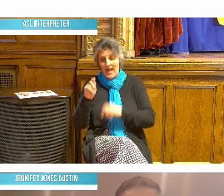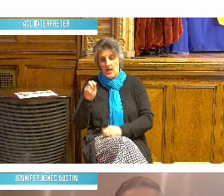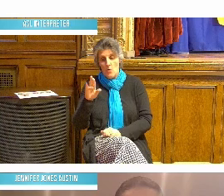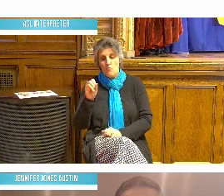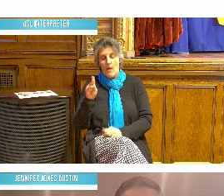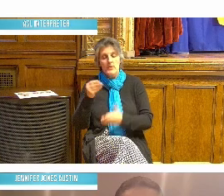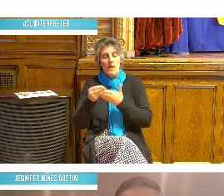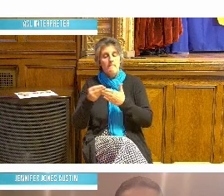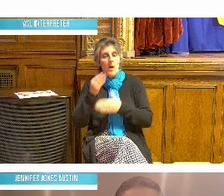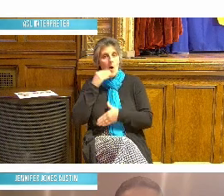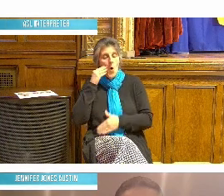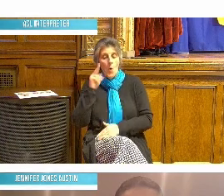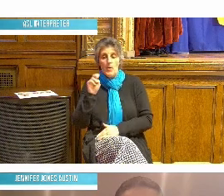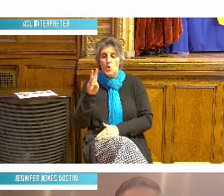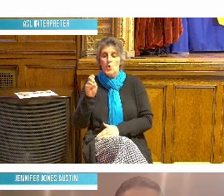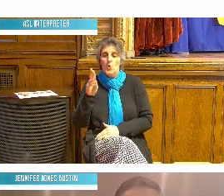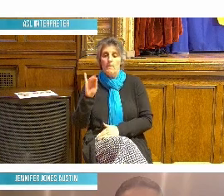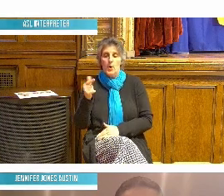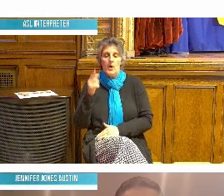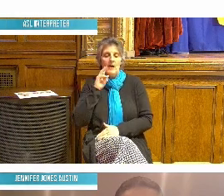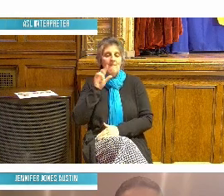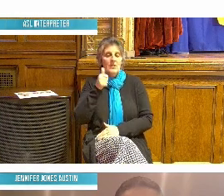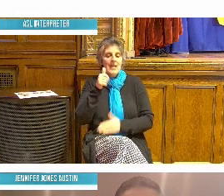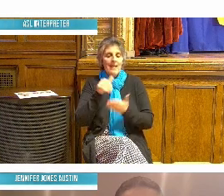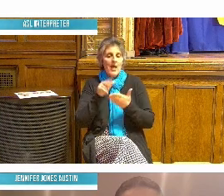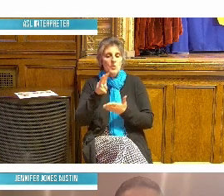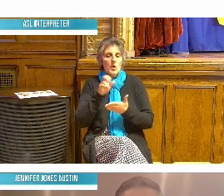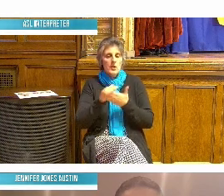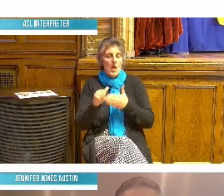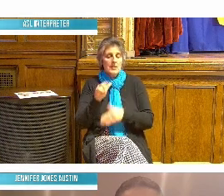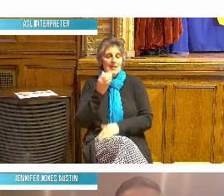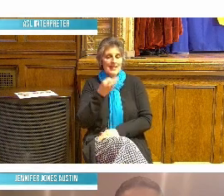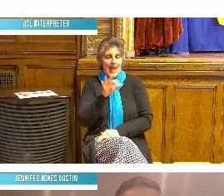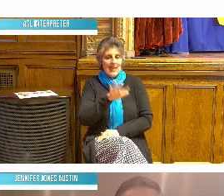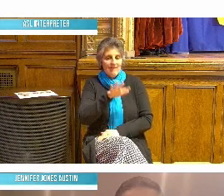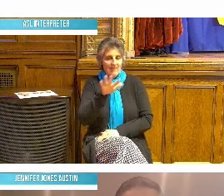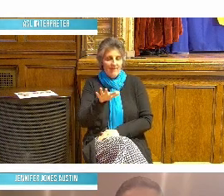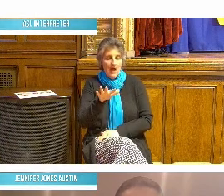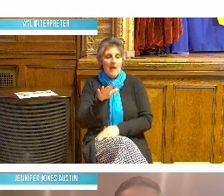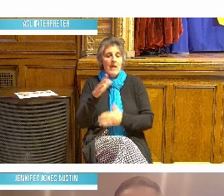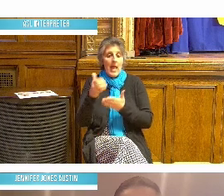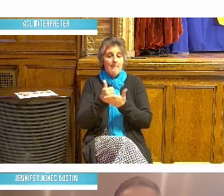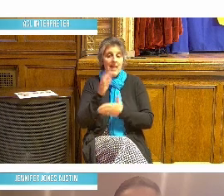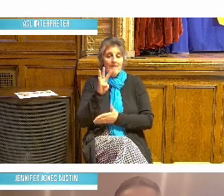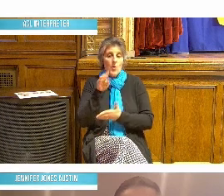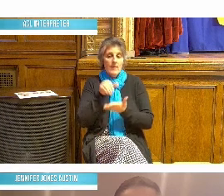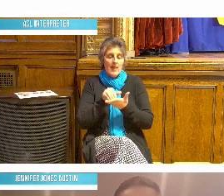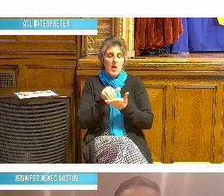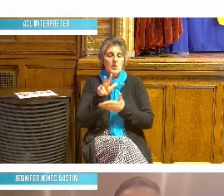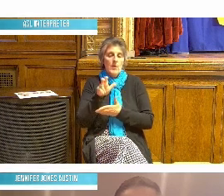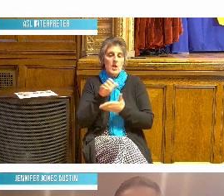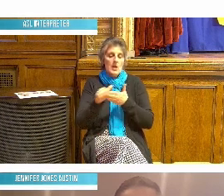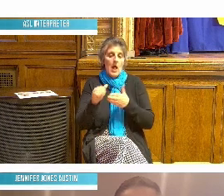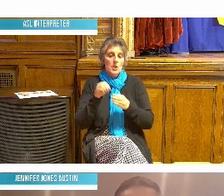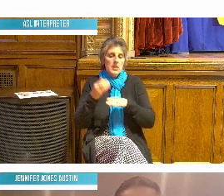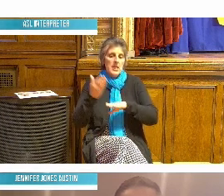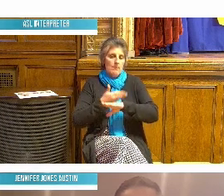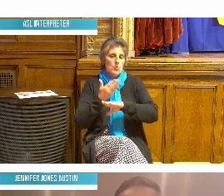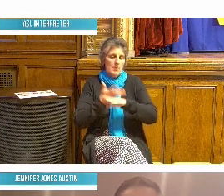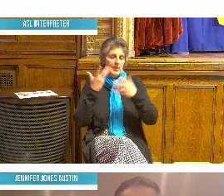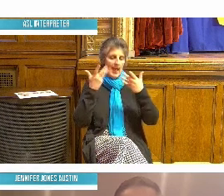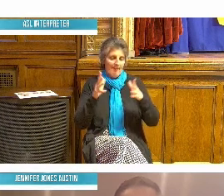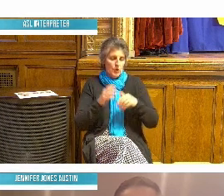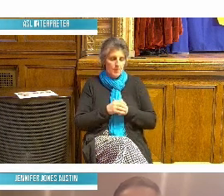and business in Newburgh for $10,200 in 1955 and made $4,300 in improvements